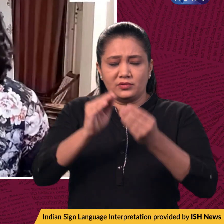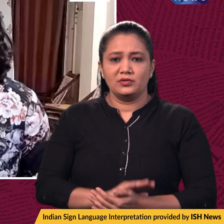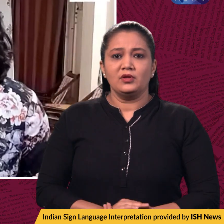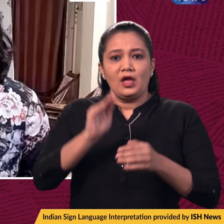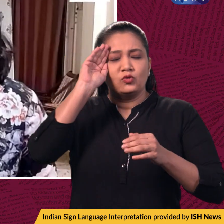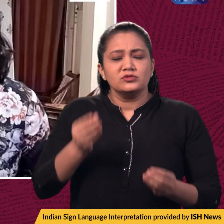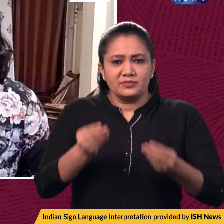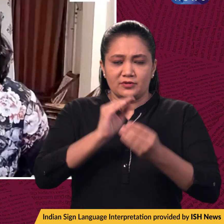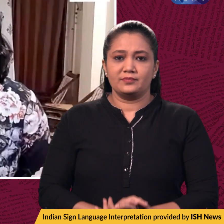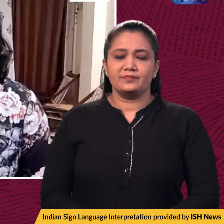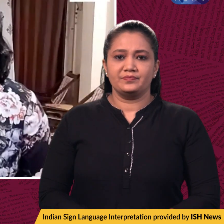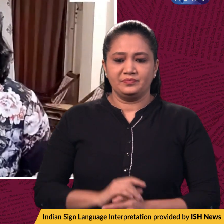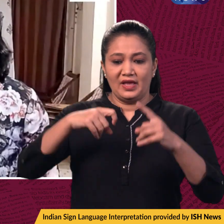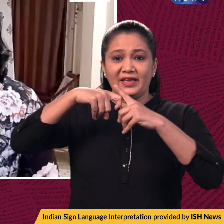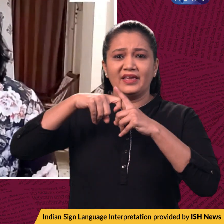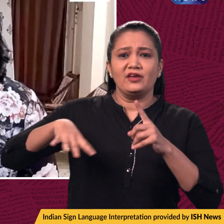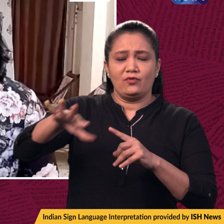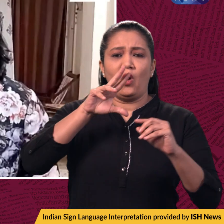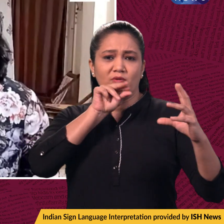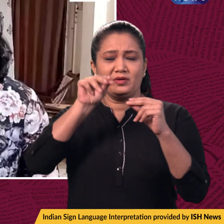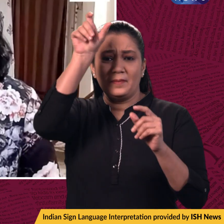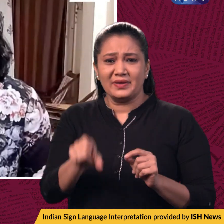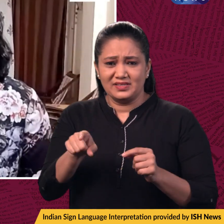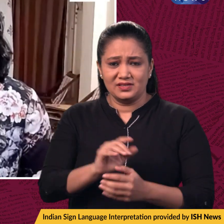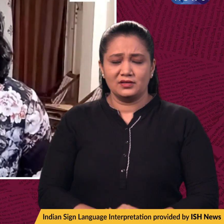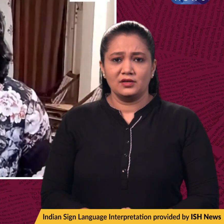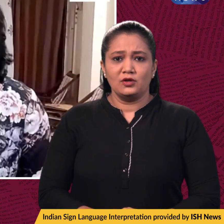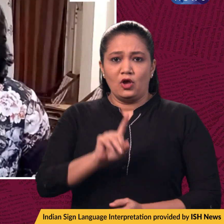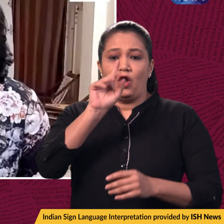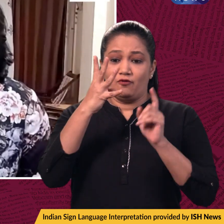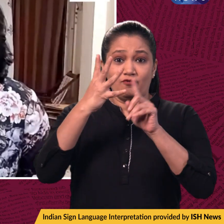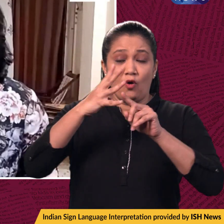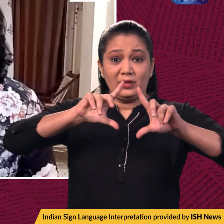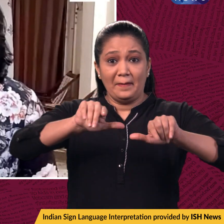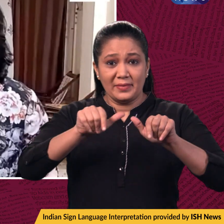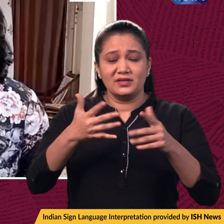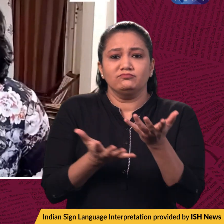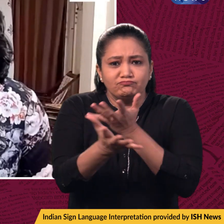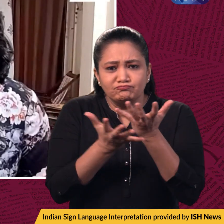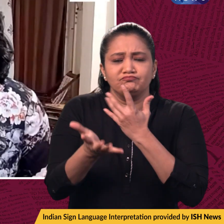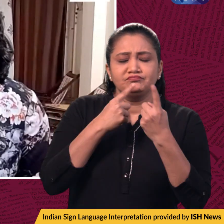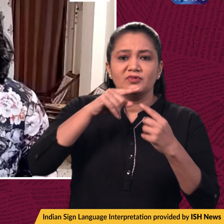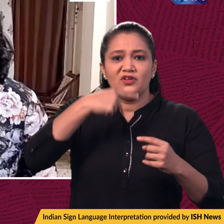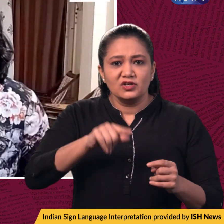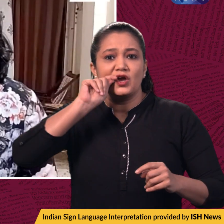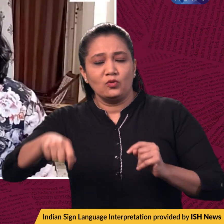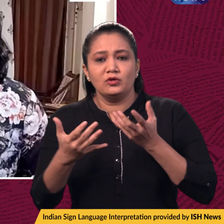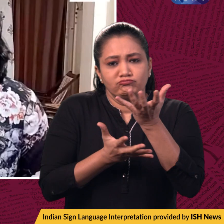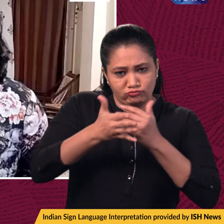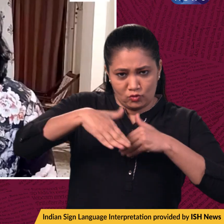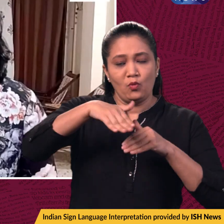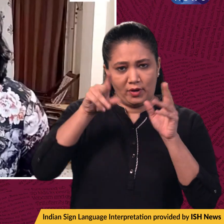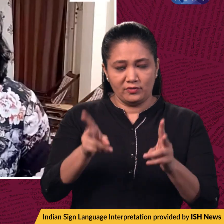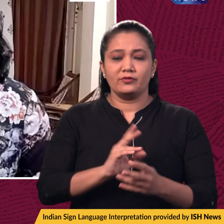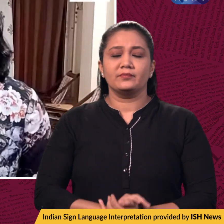the latest update. According to Kyiv's negotiator, the fourth round of talks between Russia and Ukraine